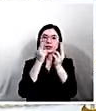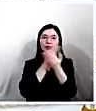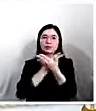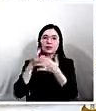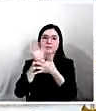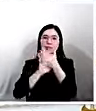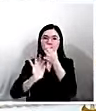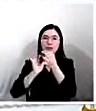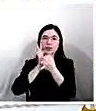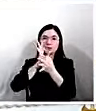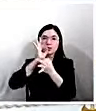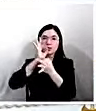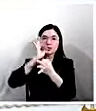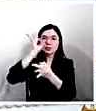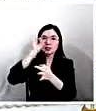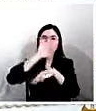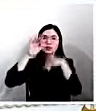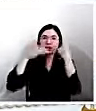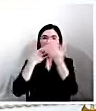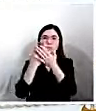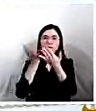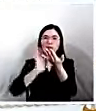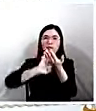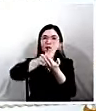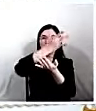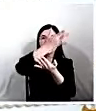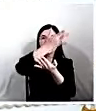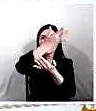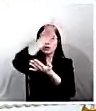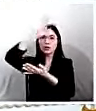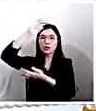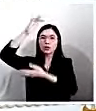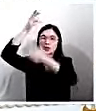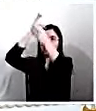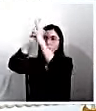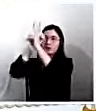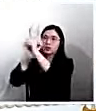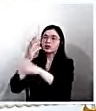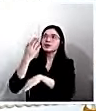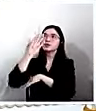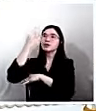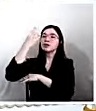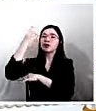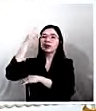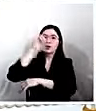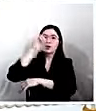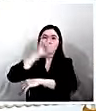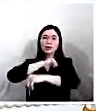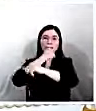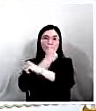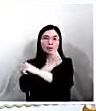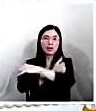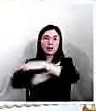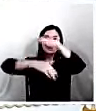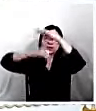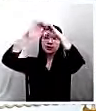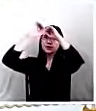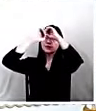Spirit, all glory and honor is yours, Almighty Father,